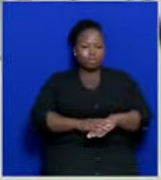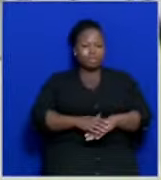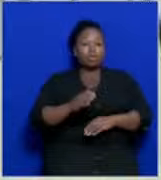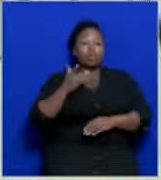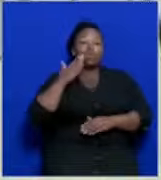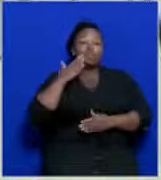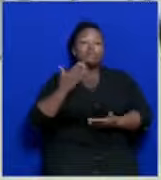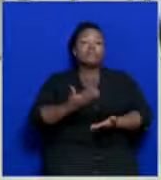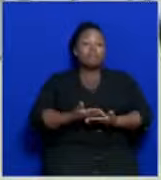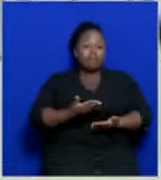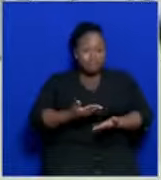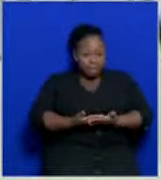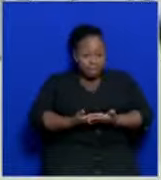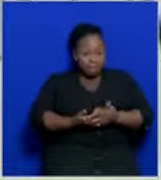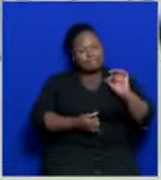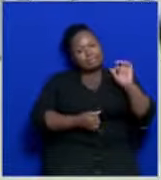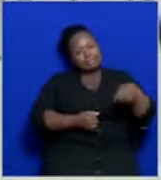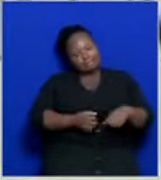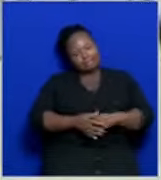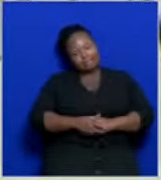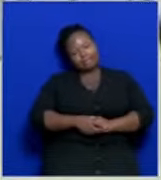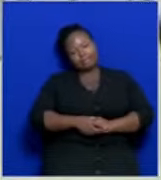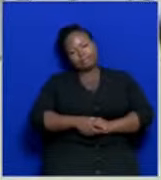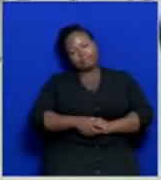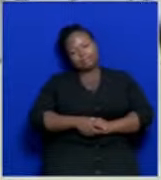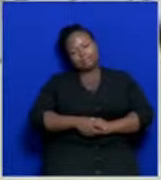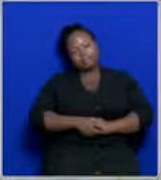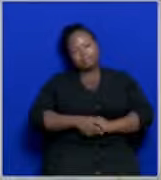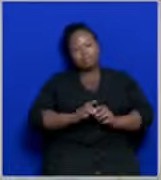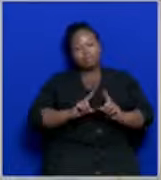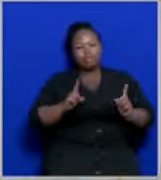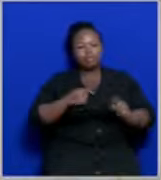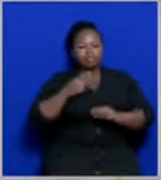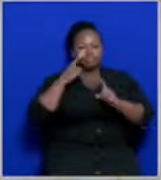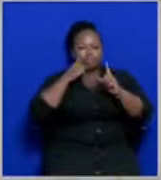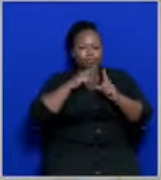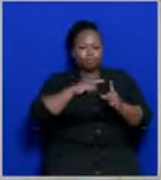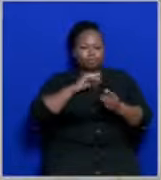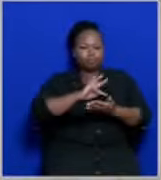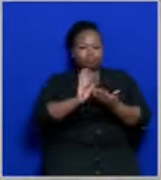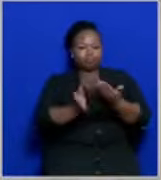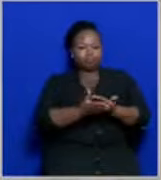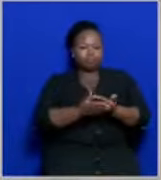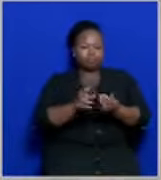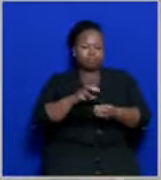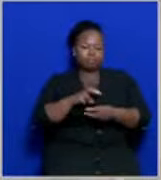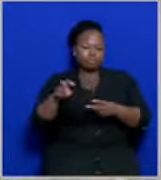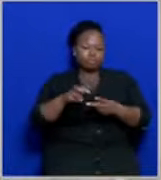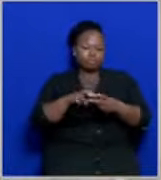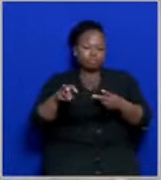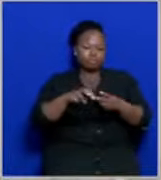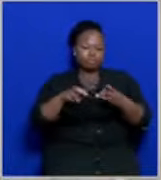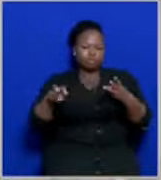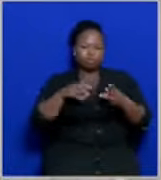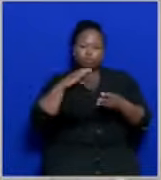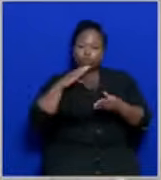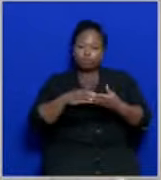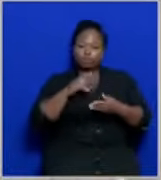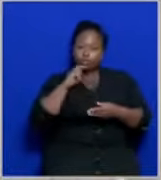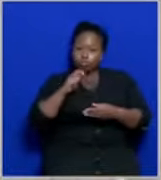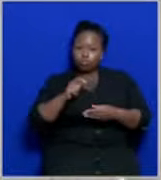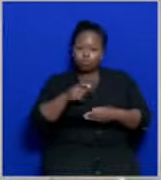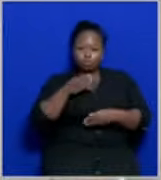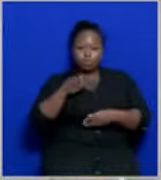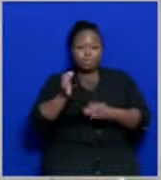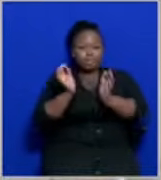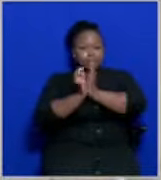position yes. to? Okay. But the purpose of attaching these logs is to confirm that indeed a meeting was held